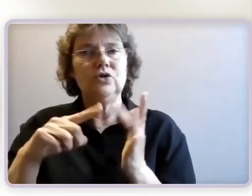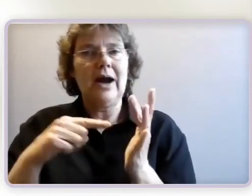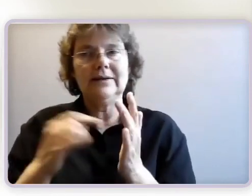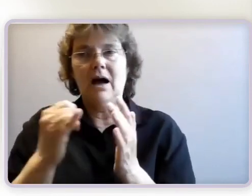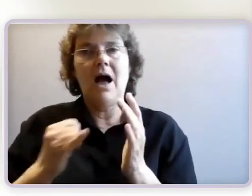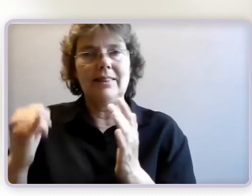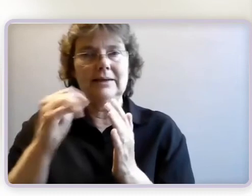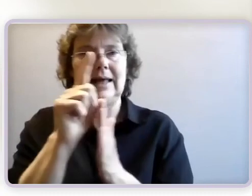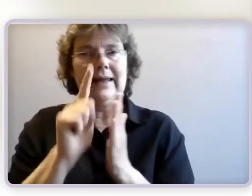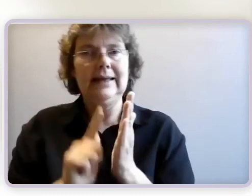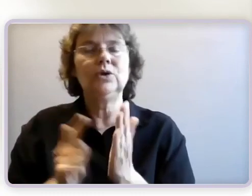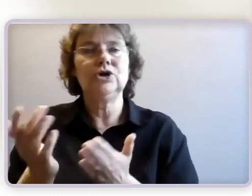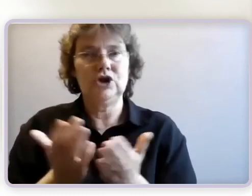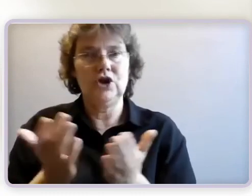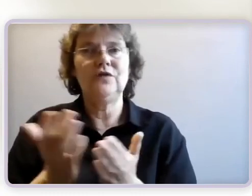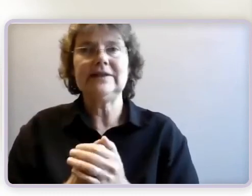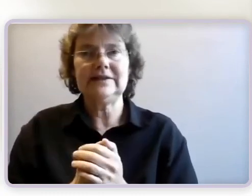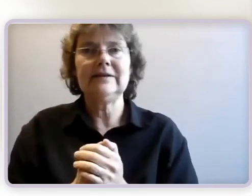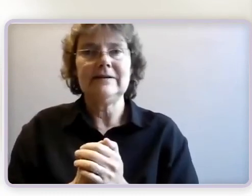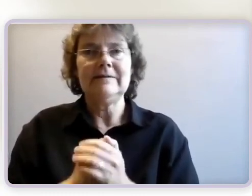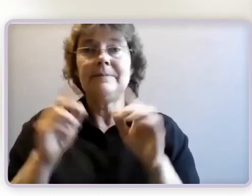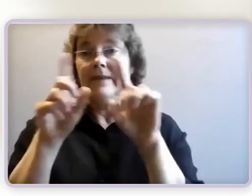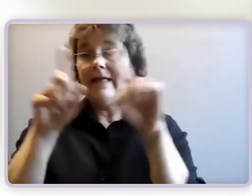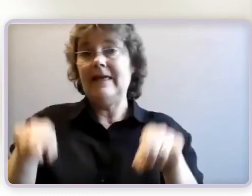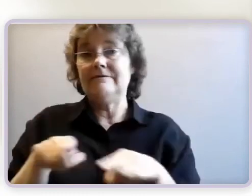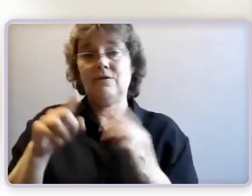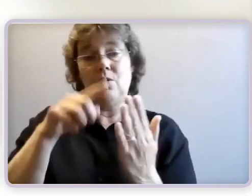The form can also let us know if the client is in prison